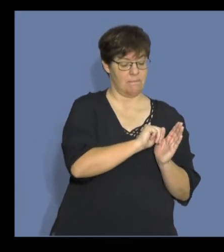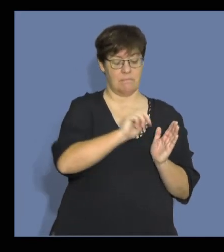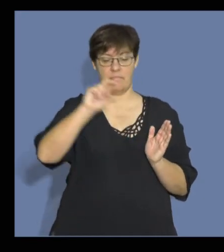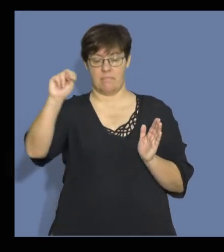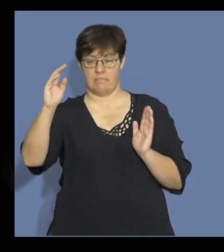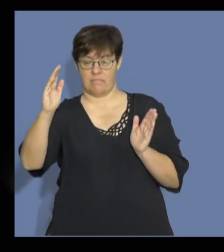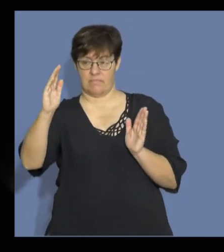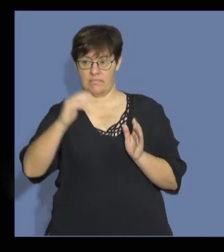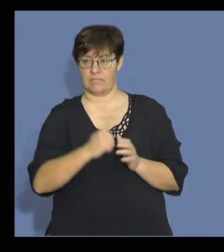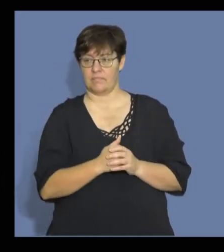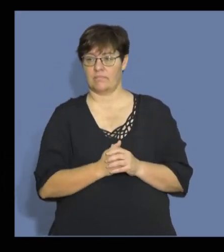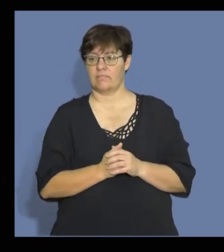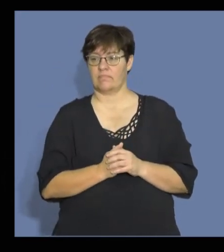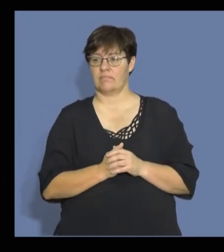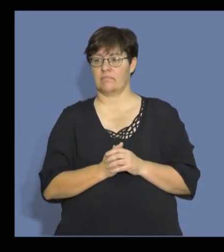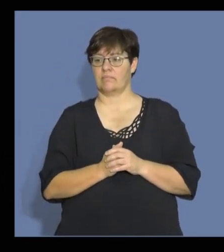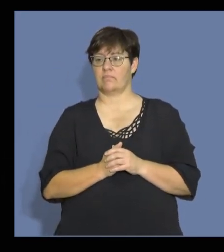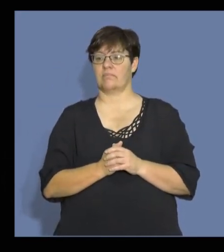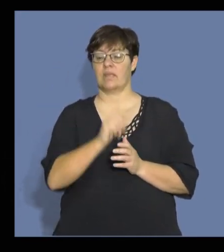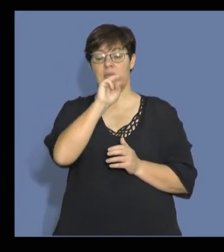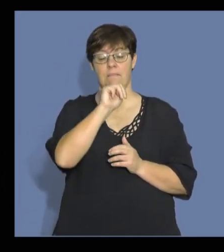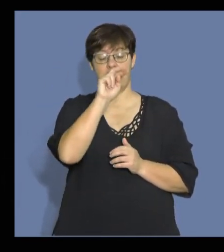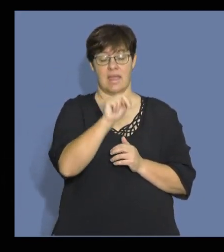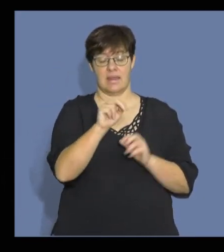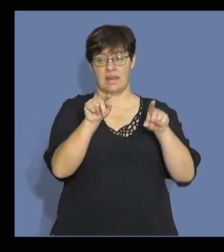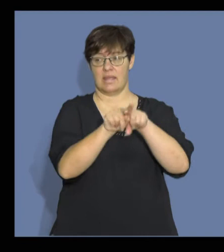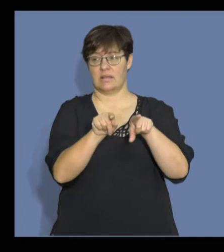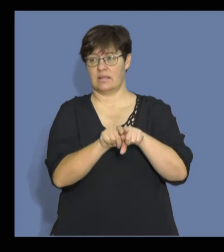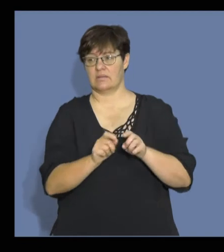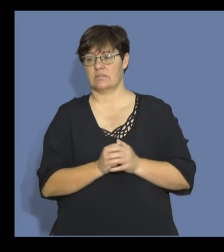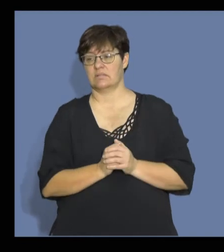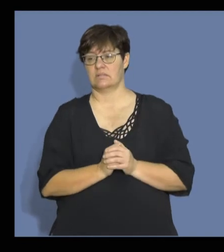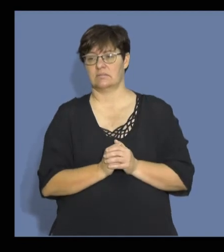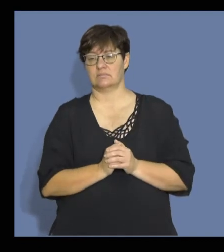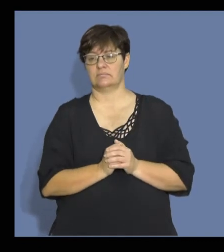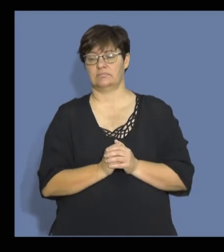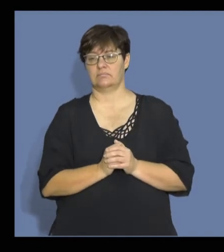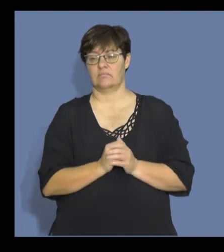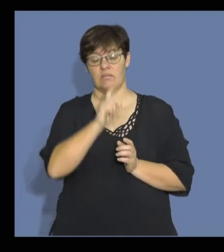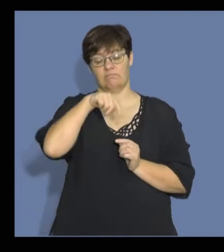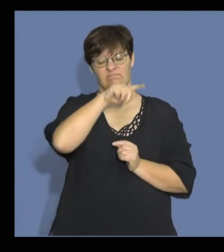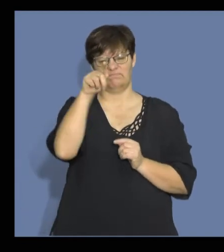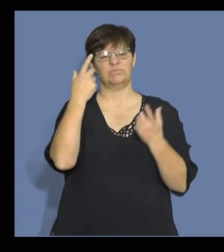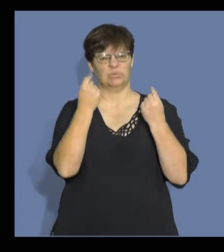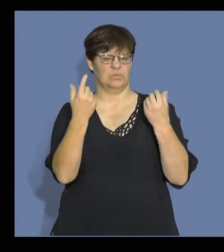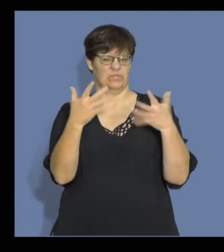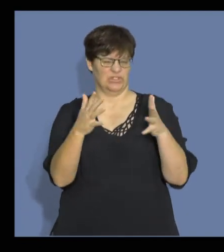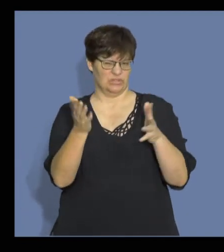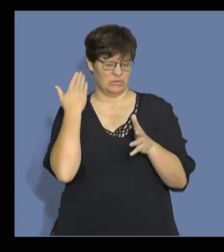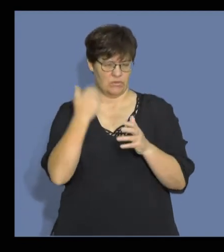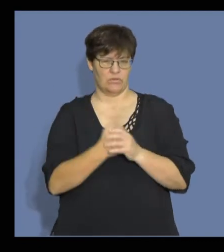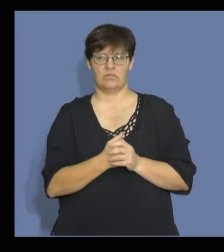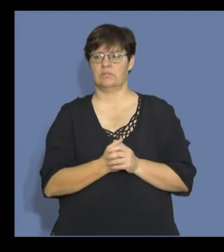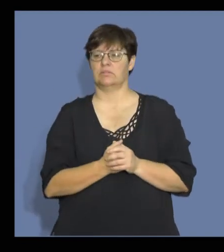M and N. And so the distance between M and N, we've done this a few times now,